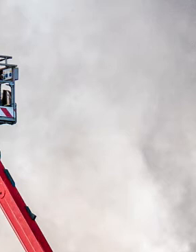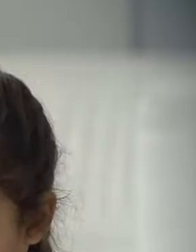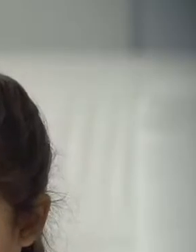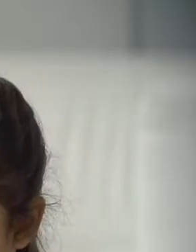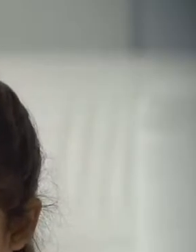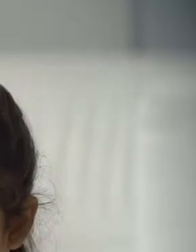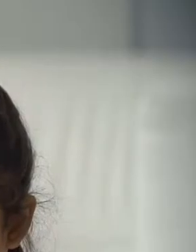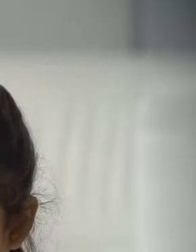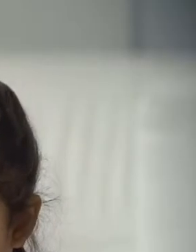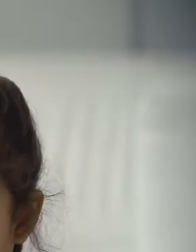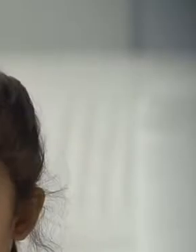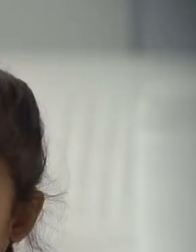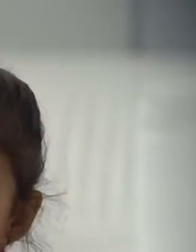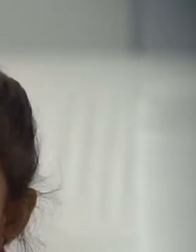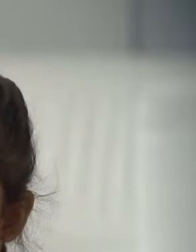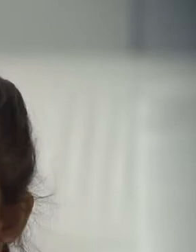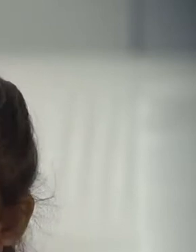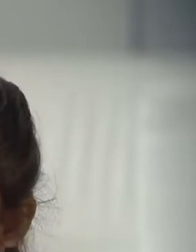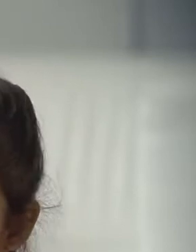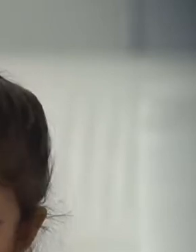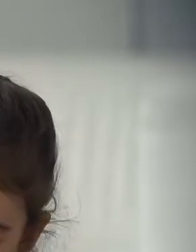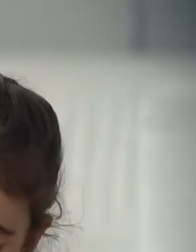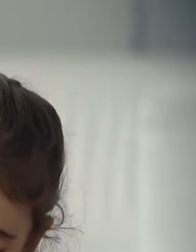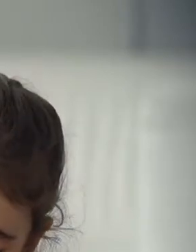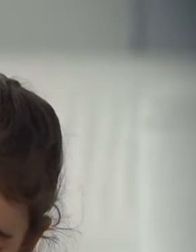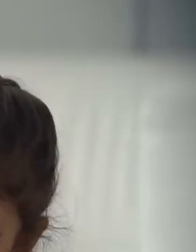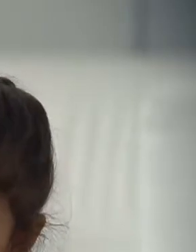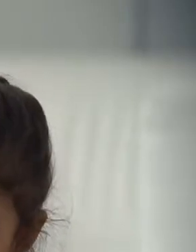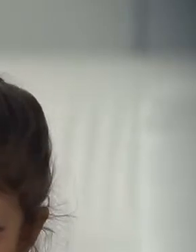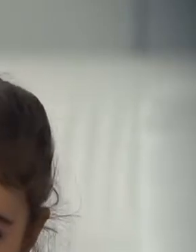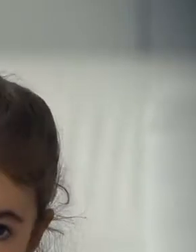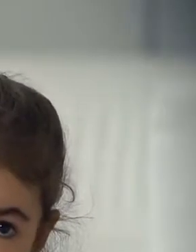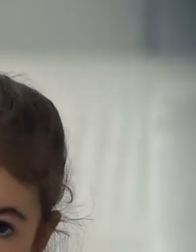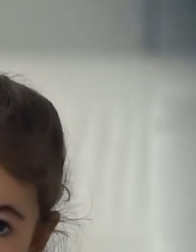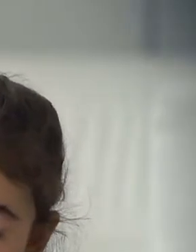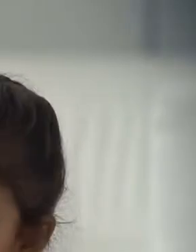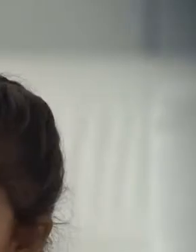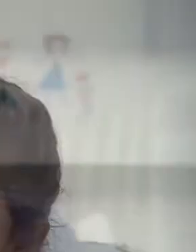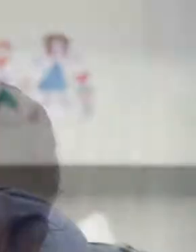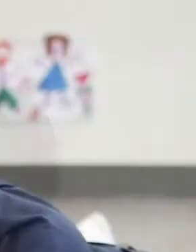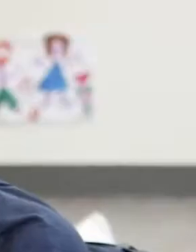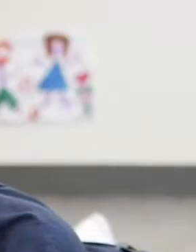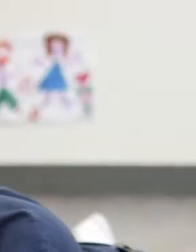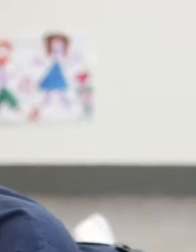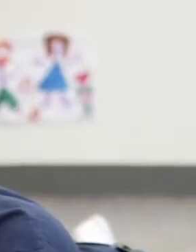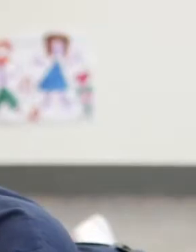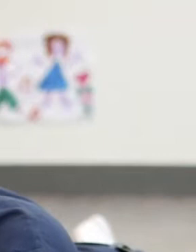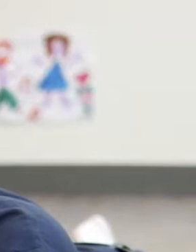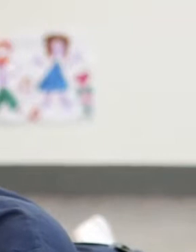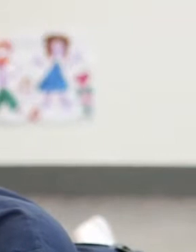and strong and kind and the best ever. That is so true, Zacky. It's time for fun facts